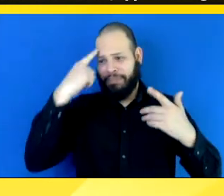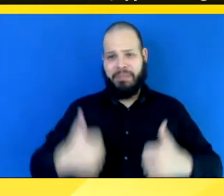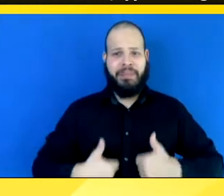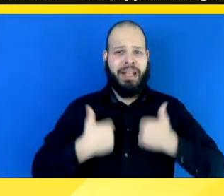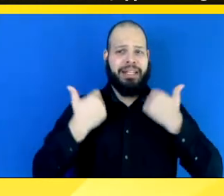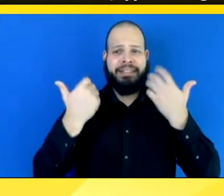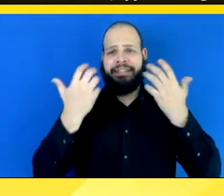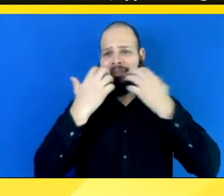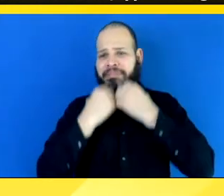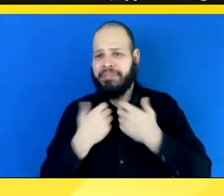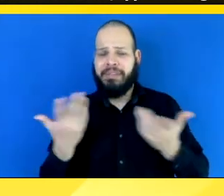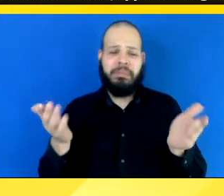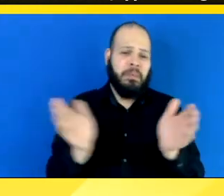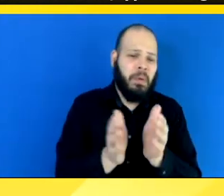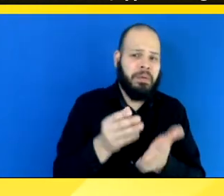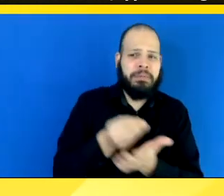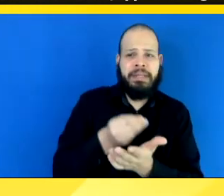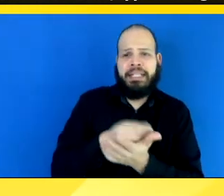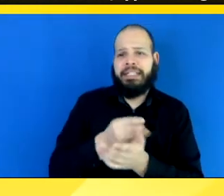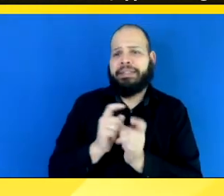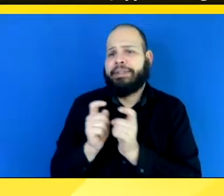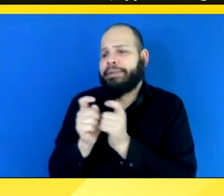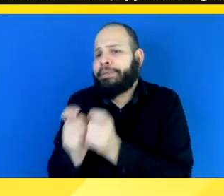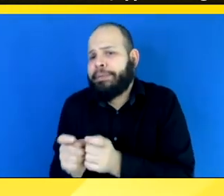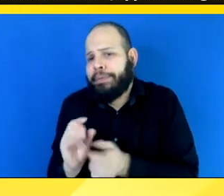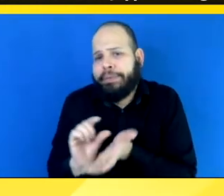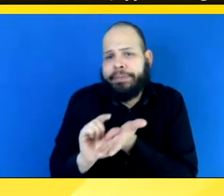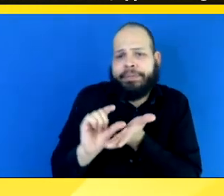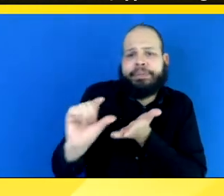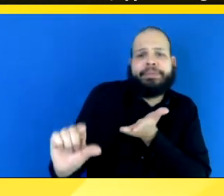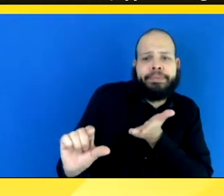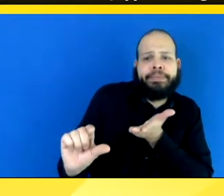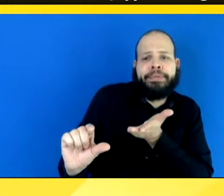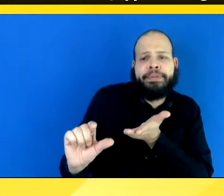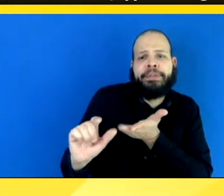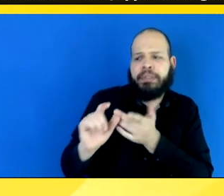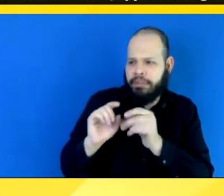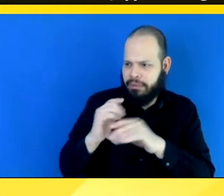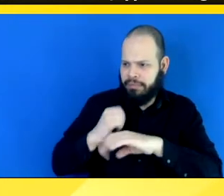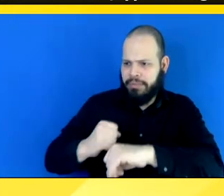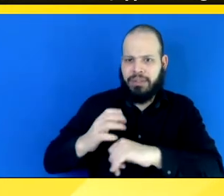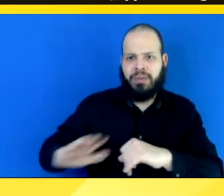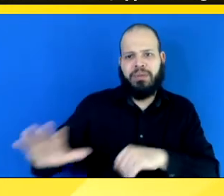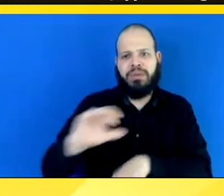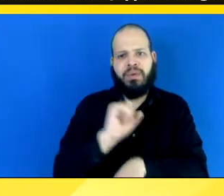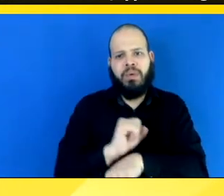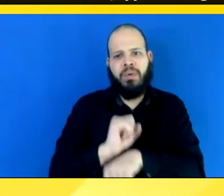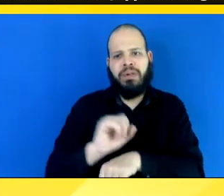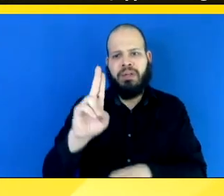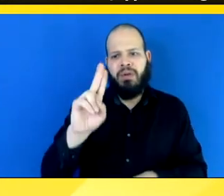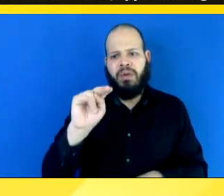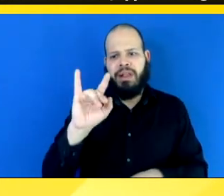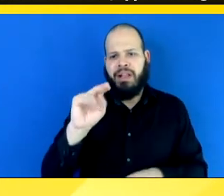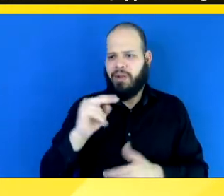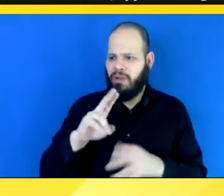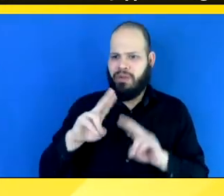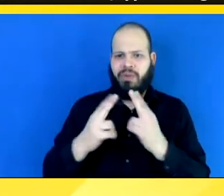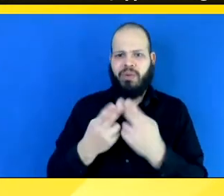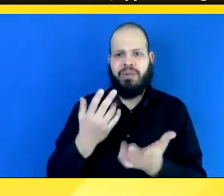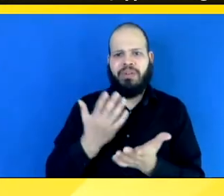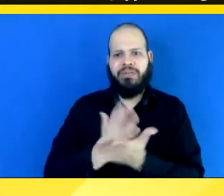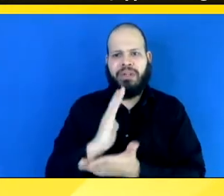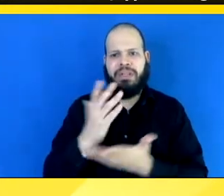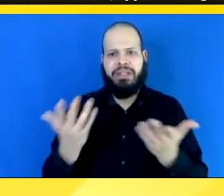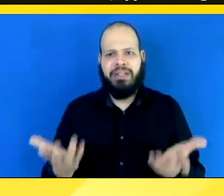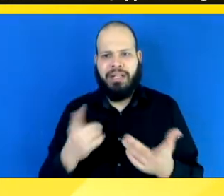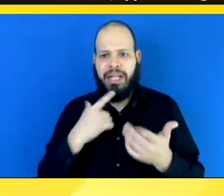rights for the workers right here in Bessemer. Don't play with us like that. In fact, every national organization that is taking money from